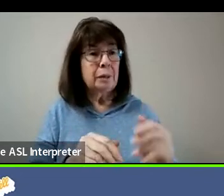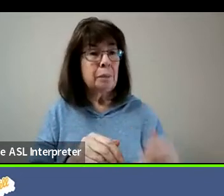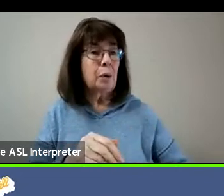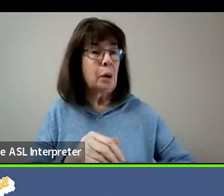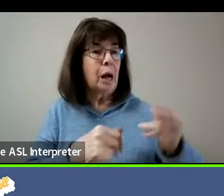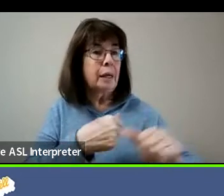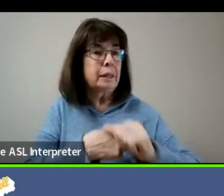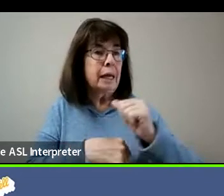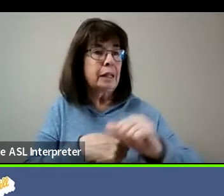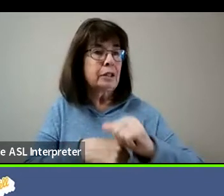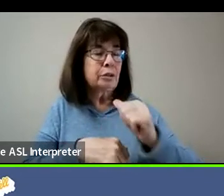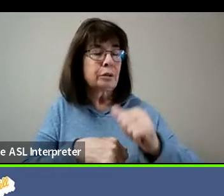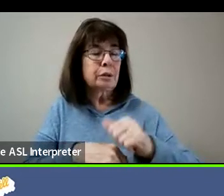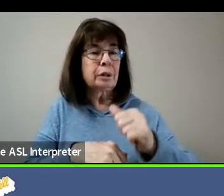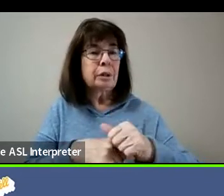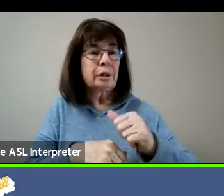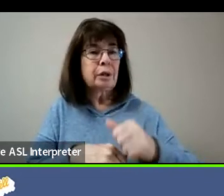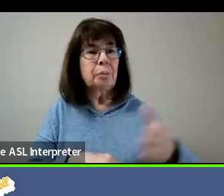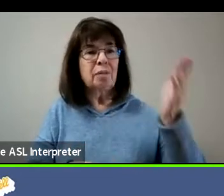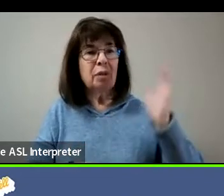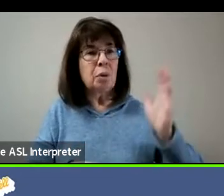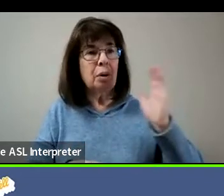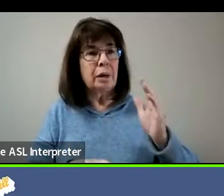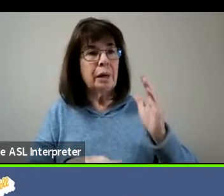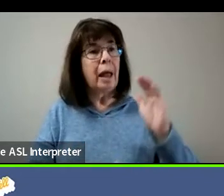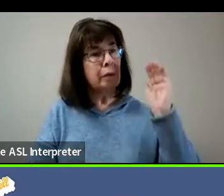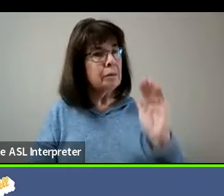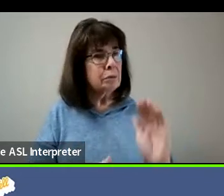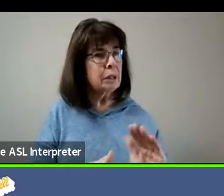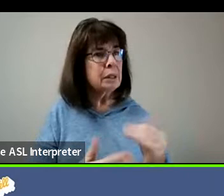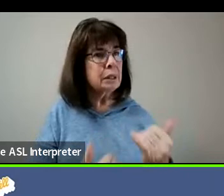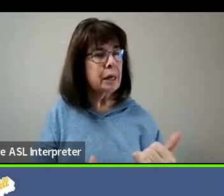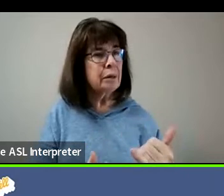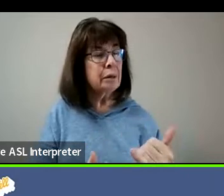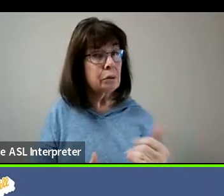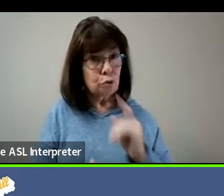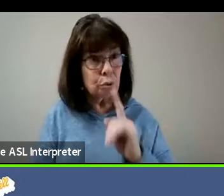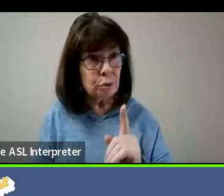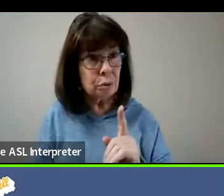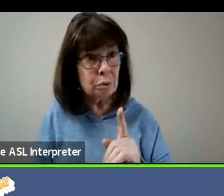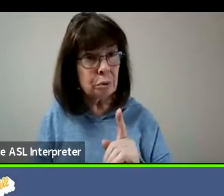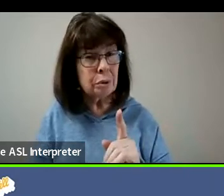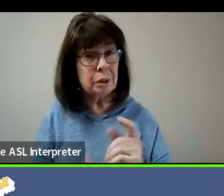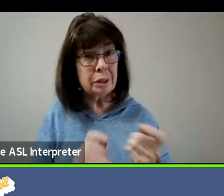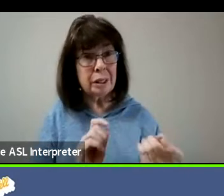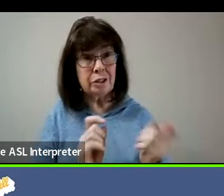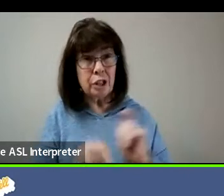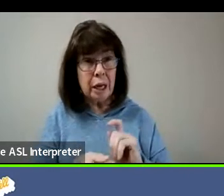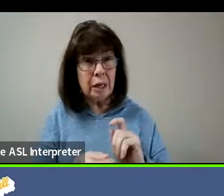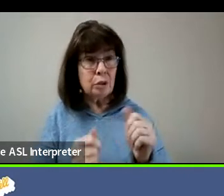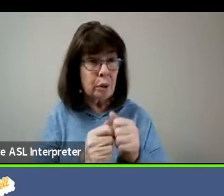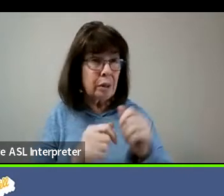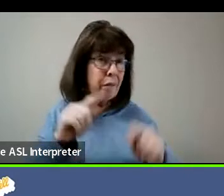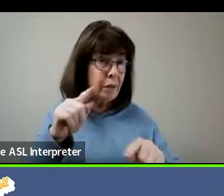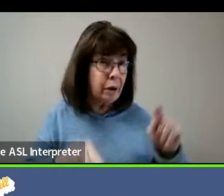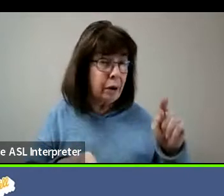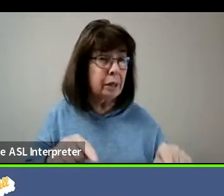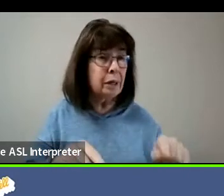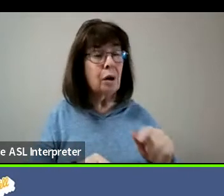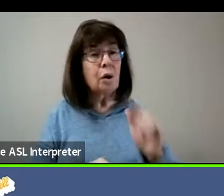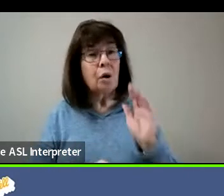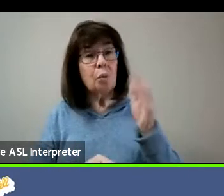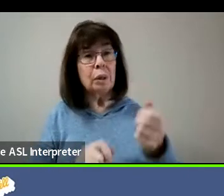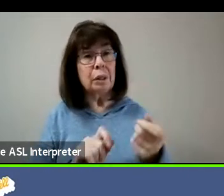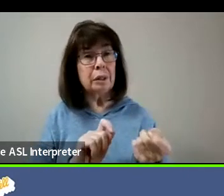in the pandemic, or less so now. Could that change? Is that true? Could that change with the new variant, or could that change as